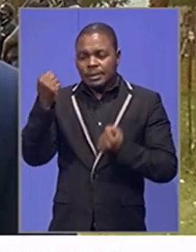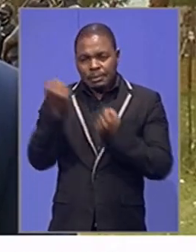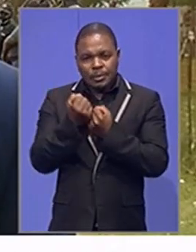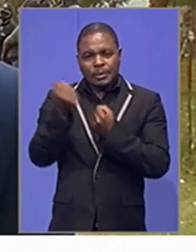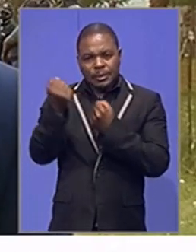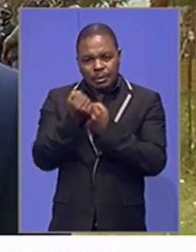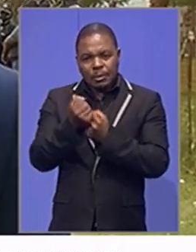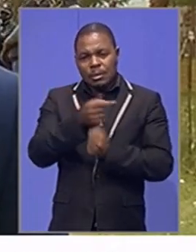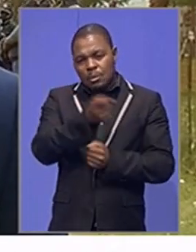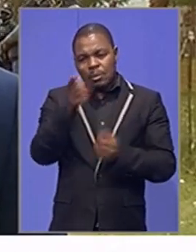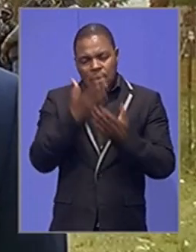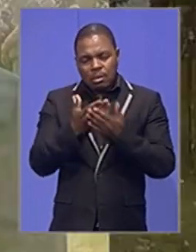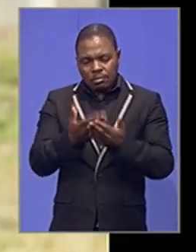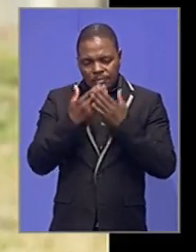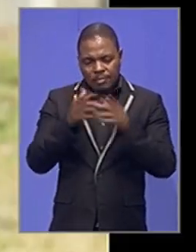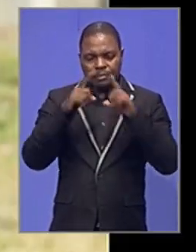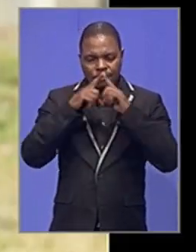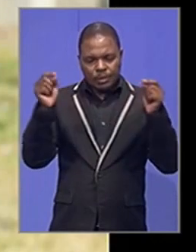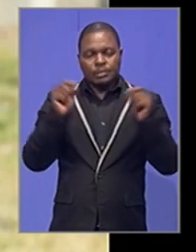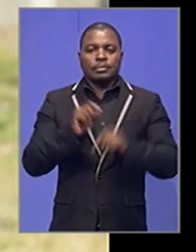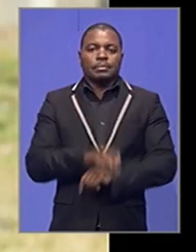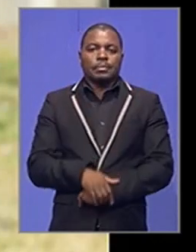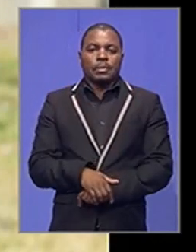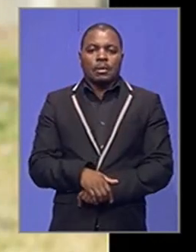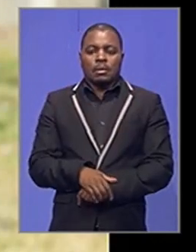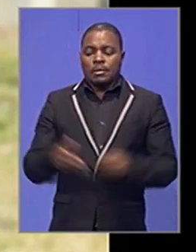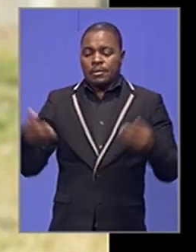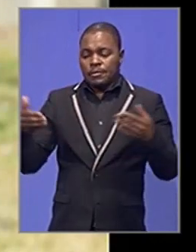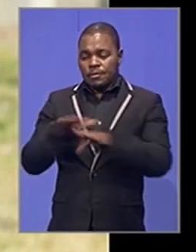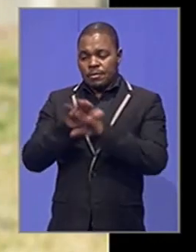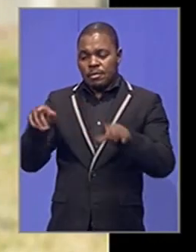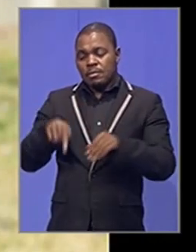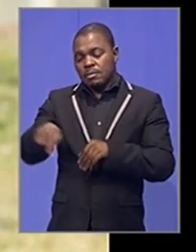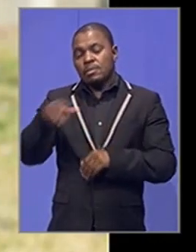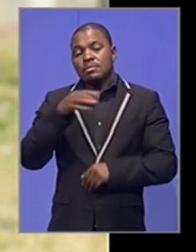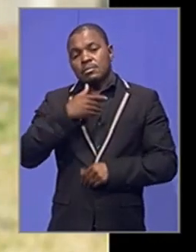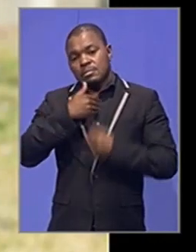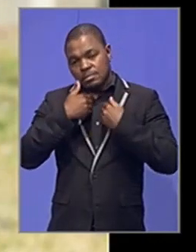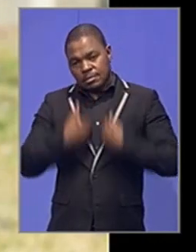they complete the academic year. Tirelo ya poloko ya go swarwa ka Sontaga.